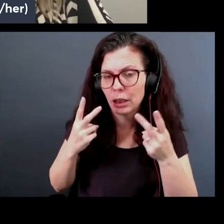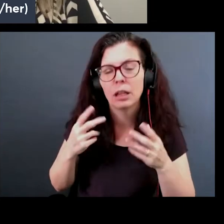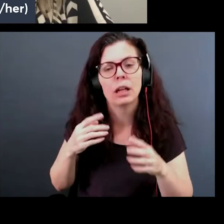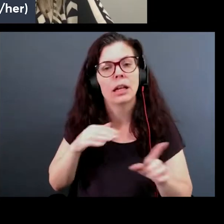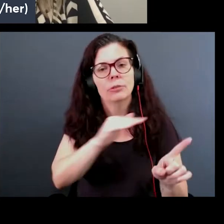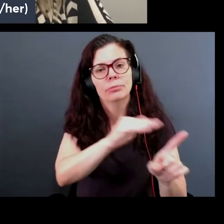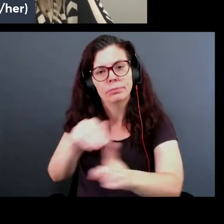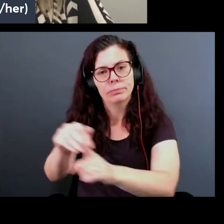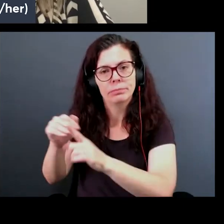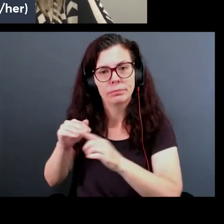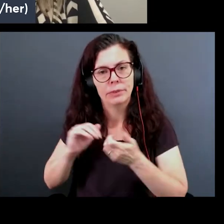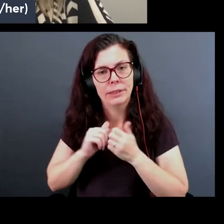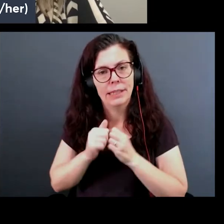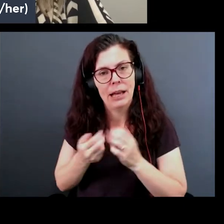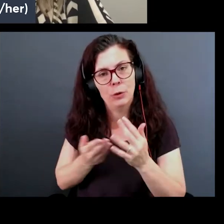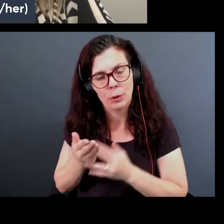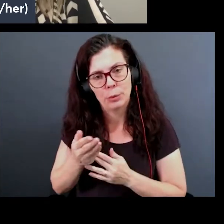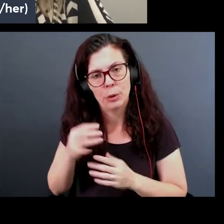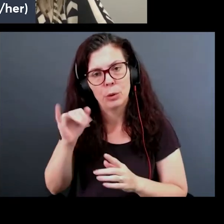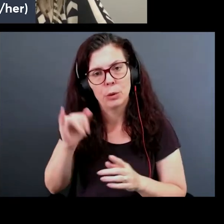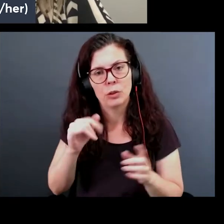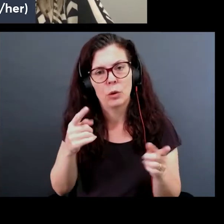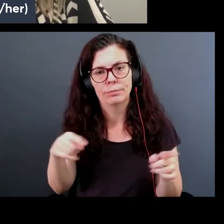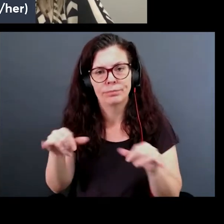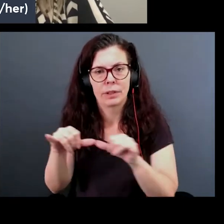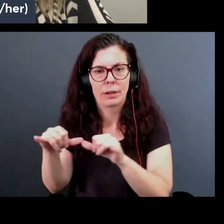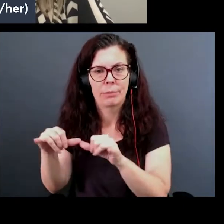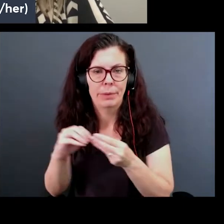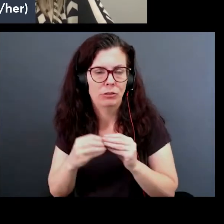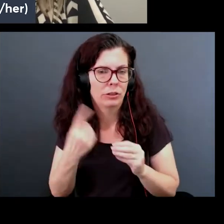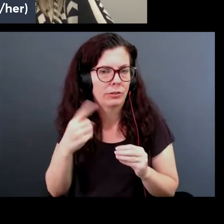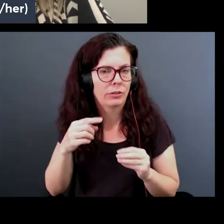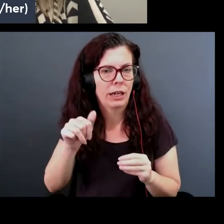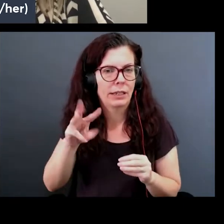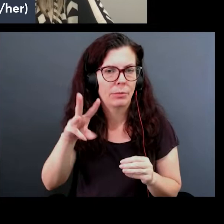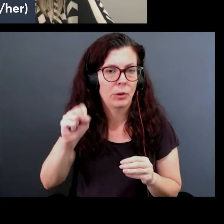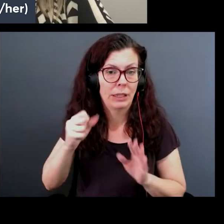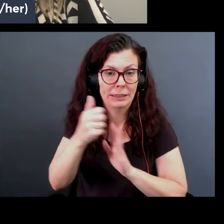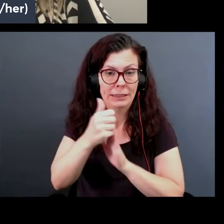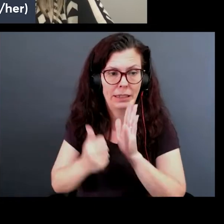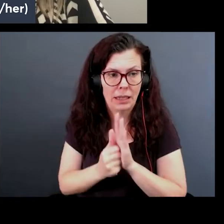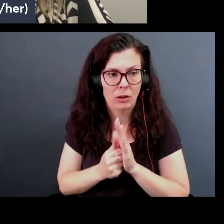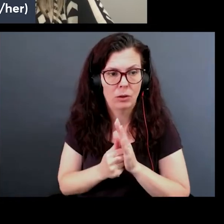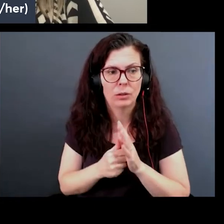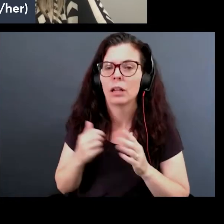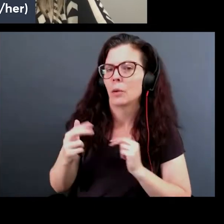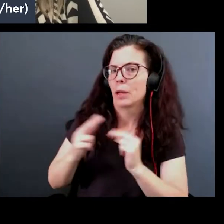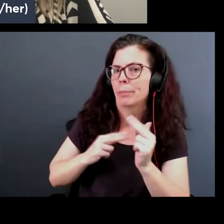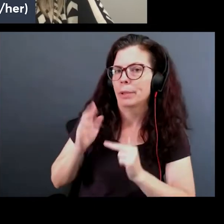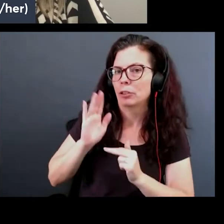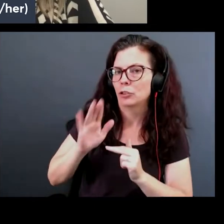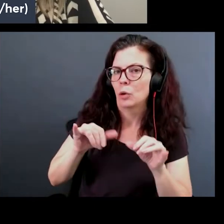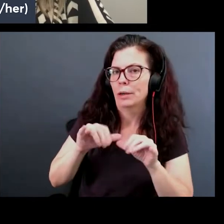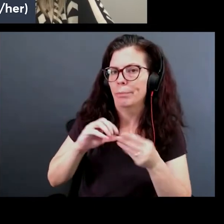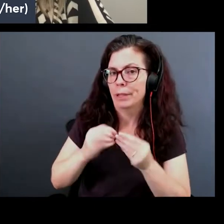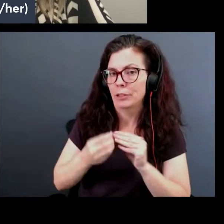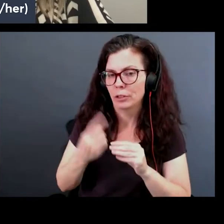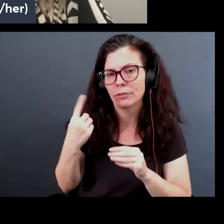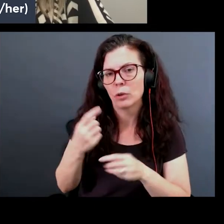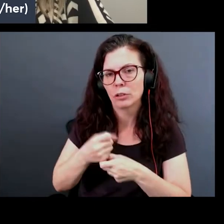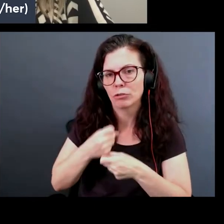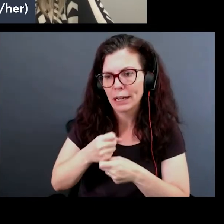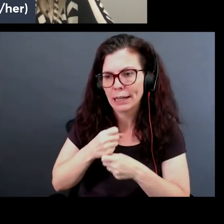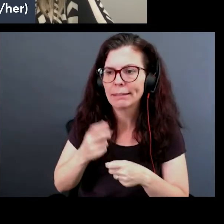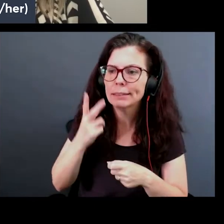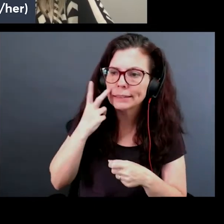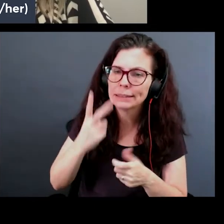can browse through your existing metrics on your AWS account and build your metric insight query and see how you